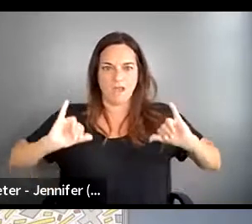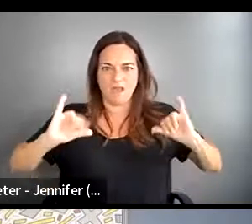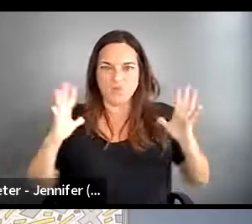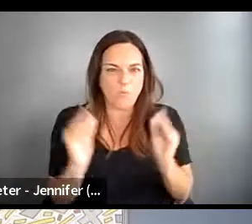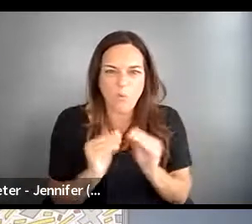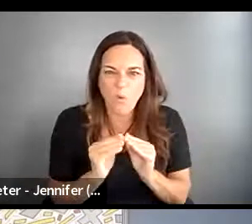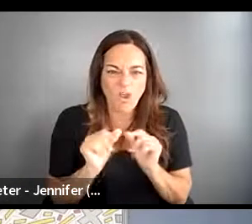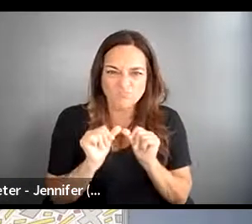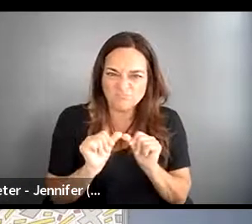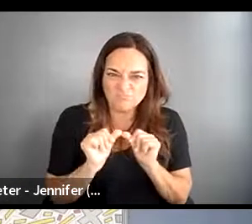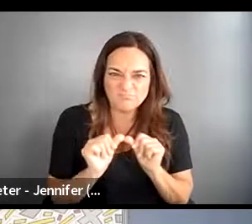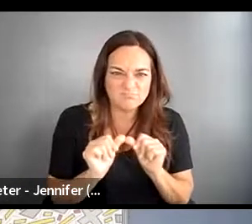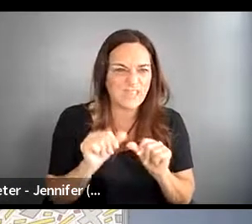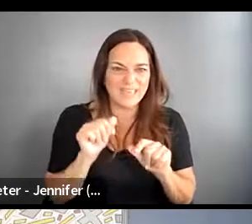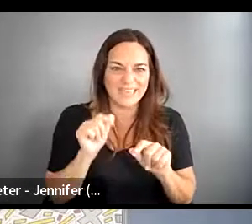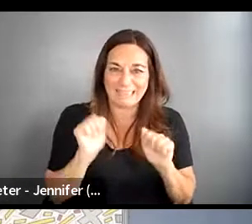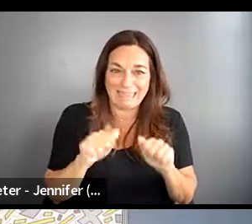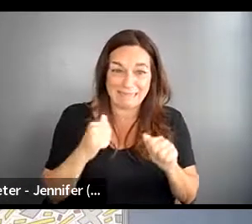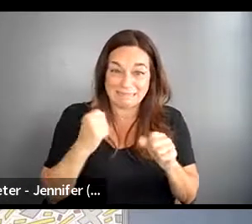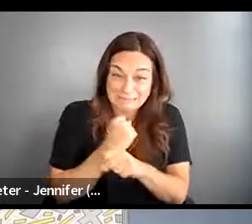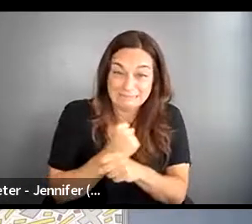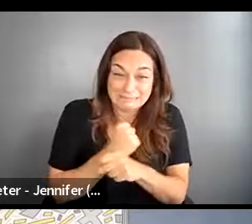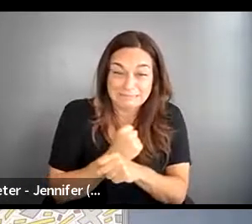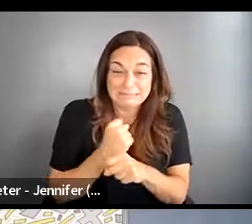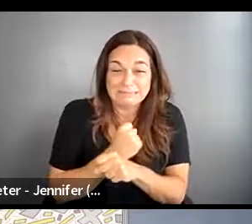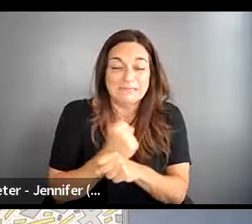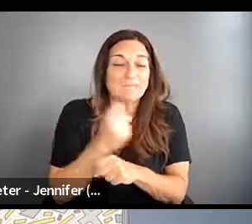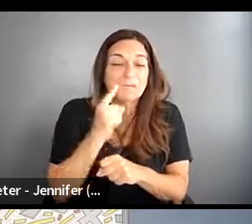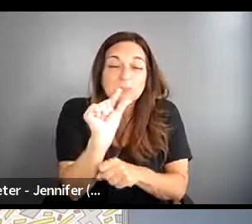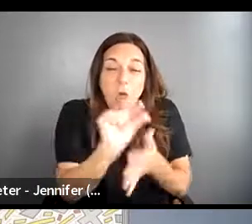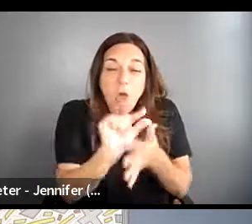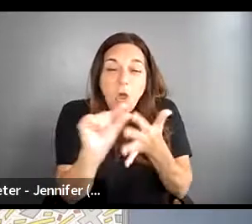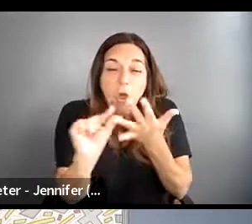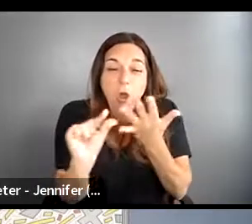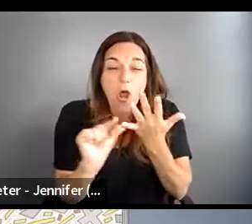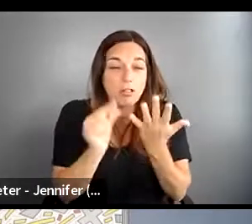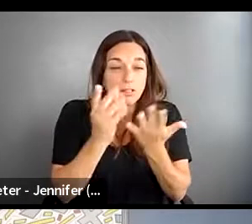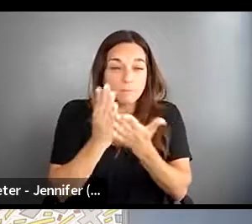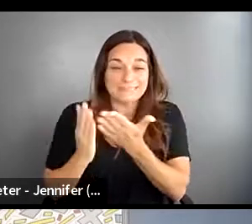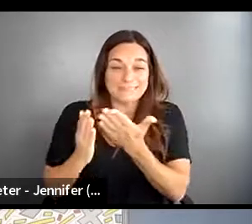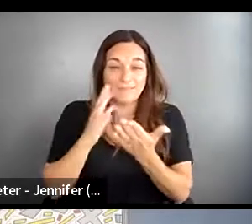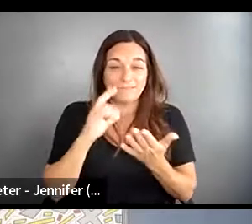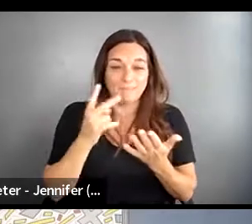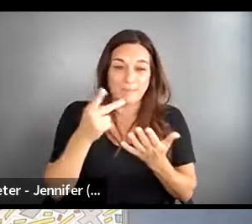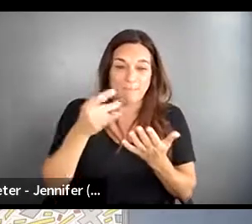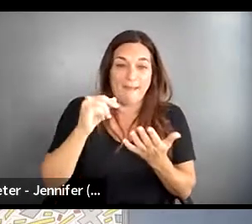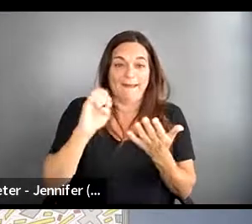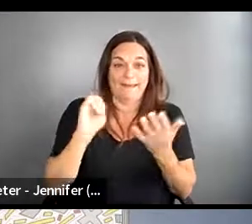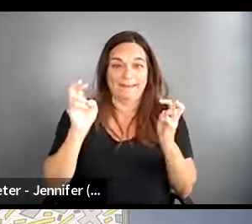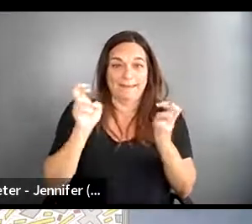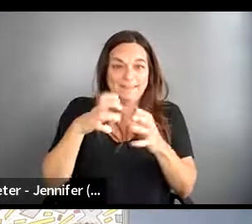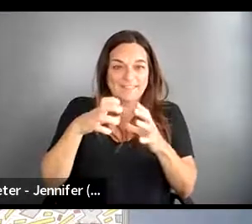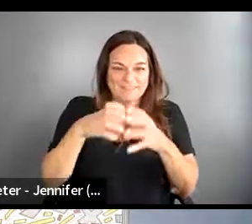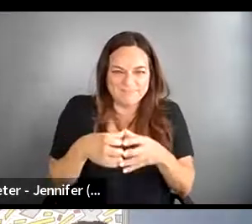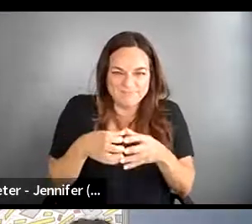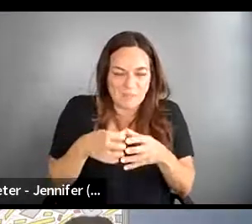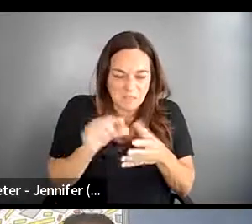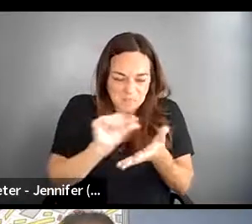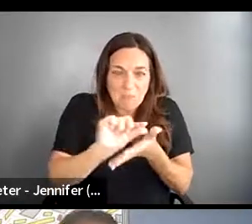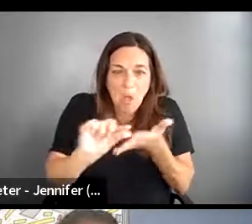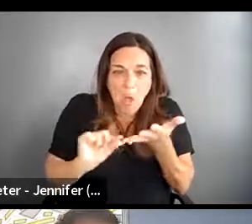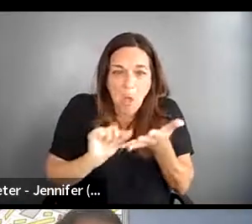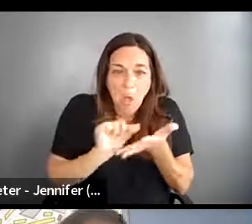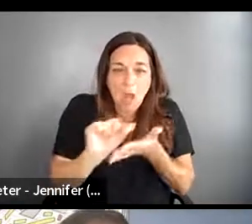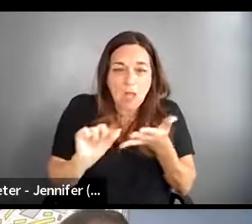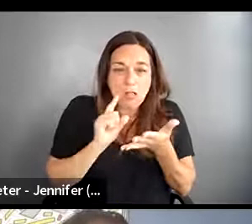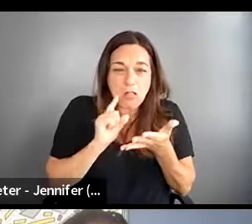for us to be scrapping and fighting for small pieces of a pie that, you know, a small few have